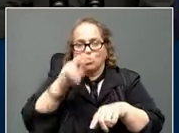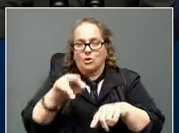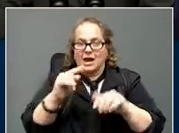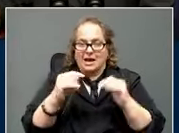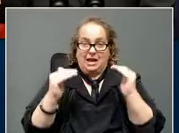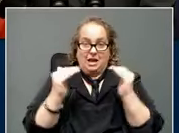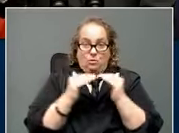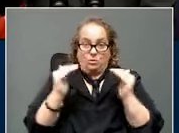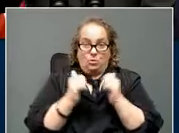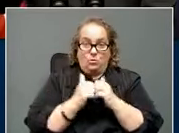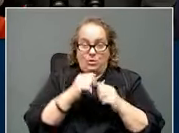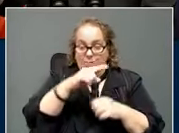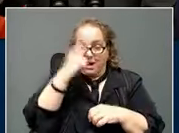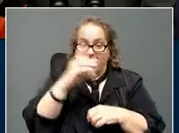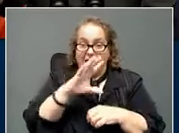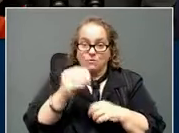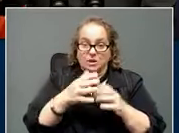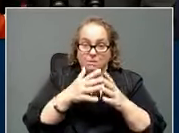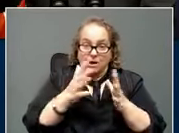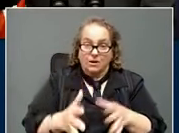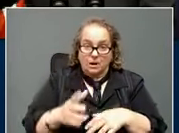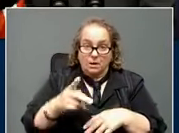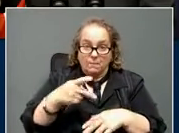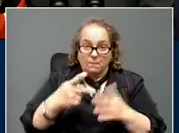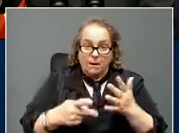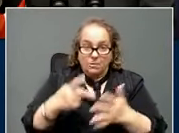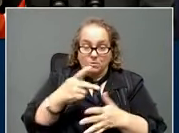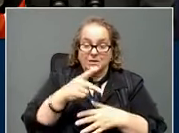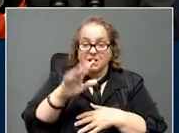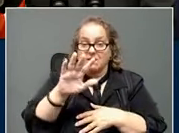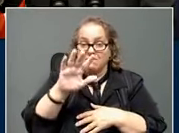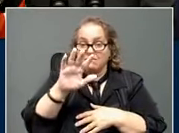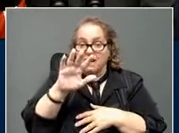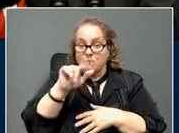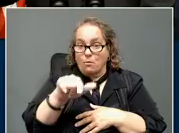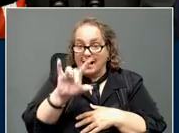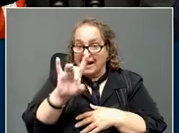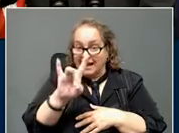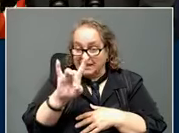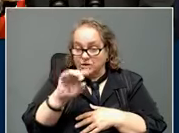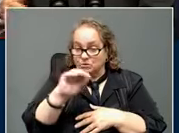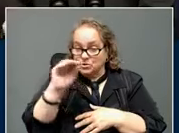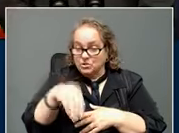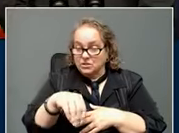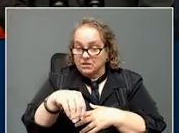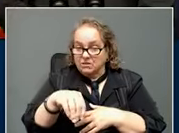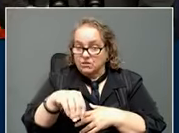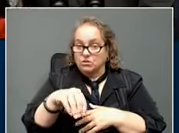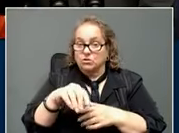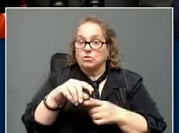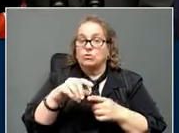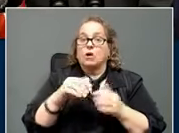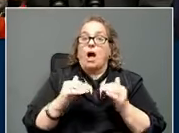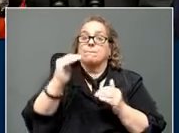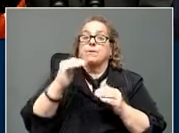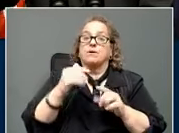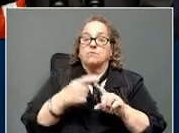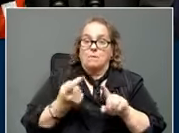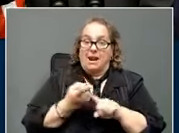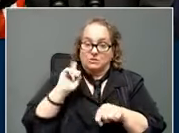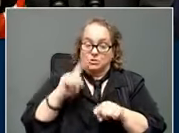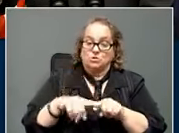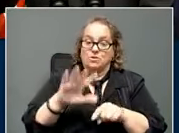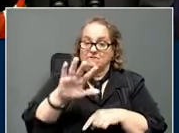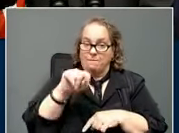African American populations ticking up from last week at 5.8% of total vaccines to 5.9%. Again,